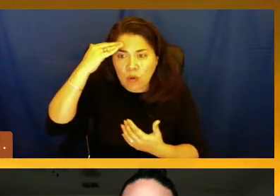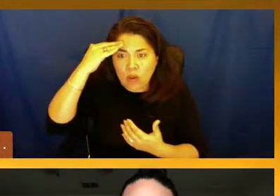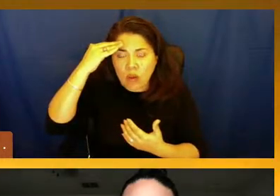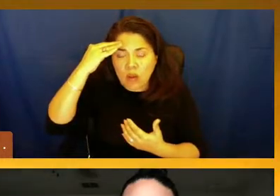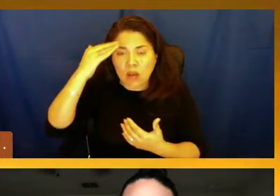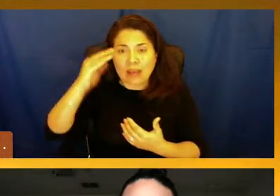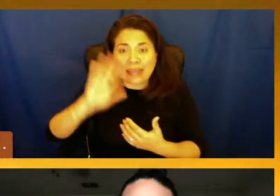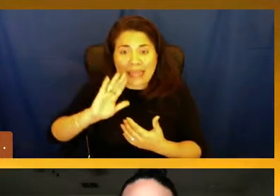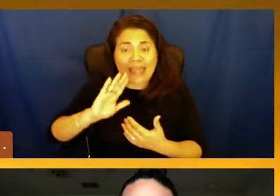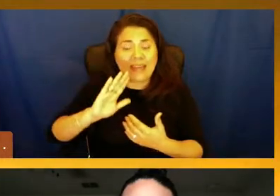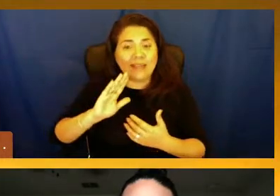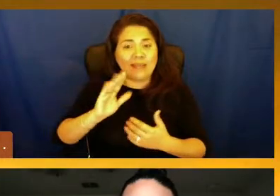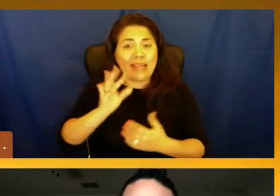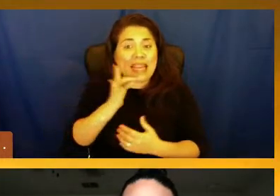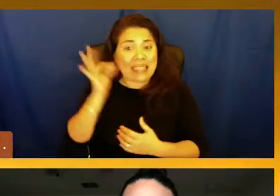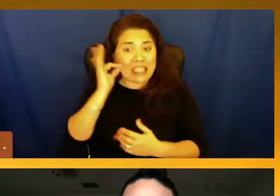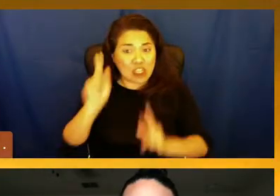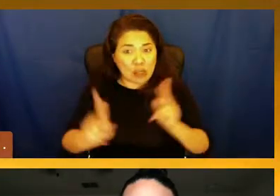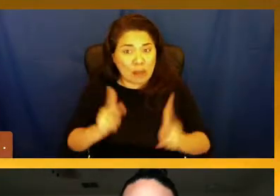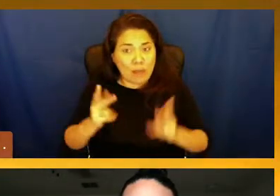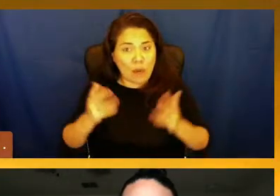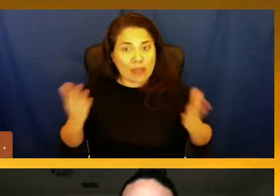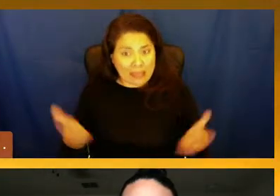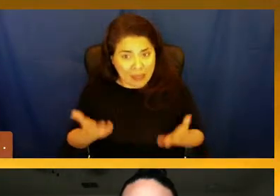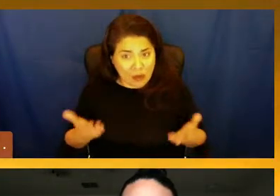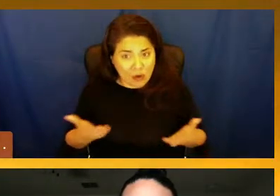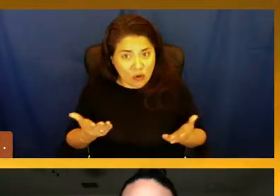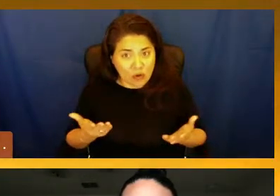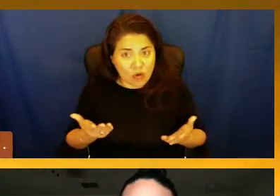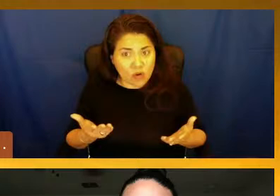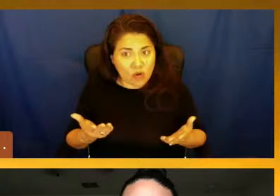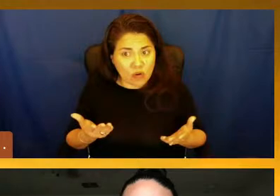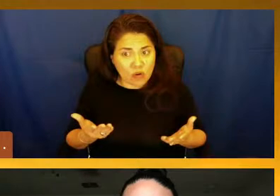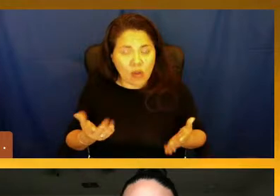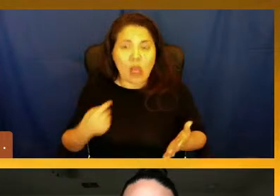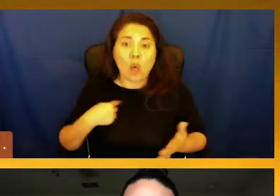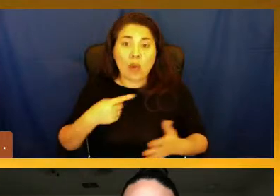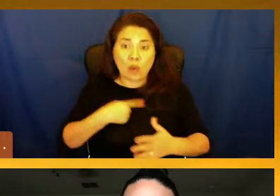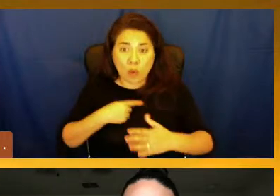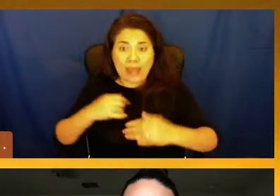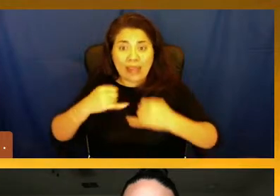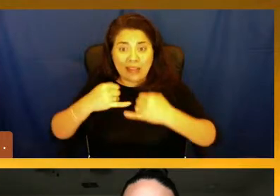indigenous people here has been when we cross